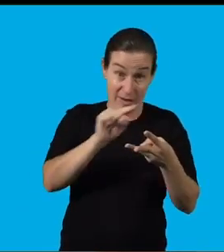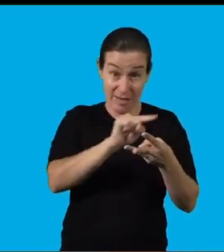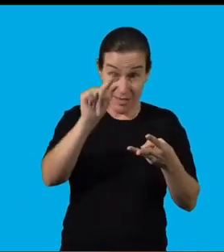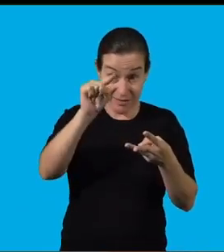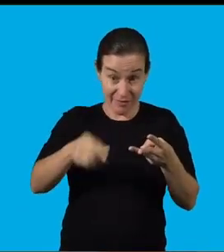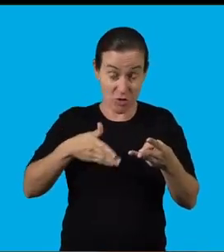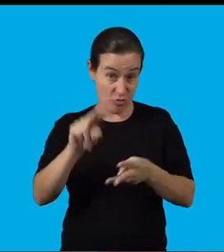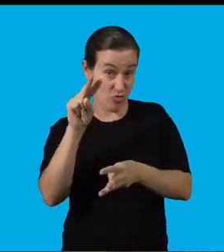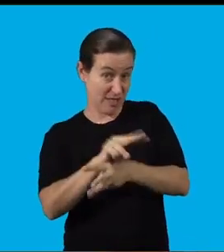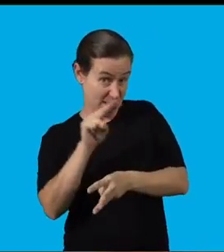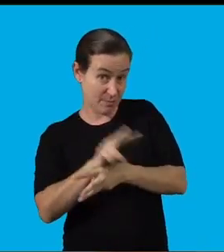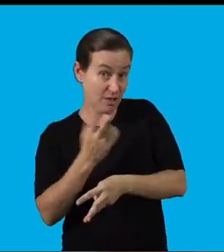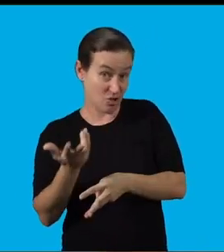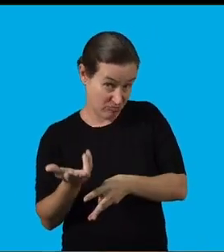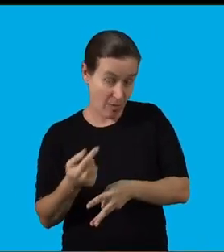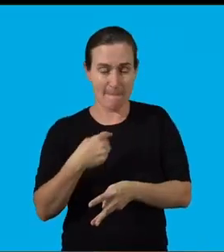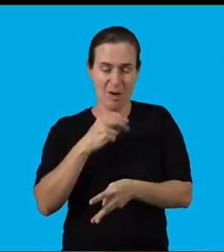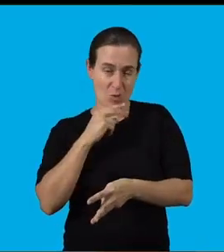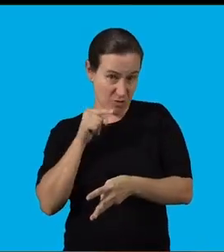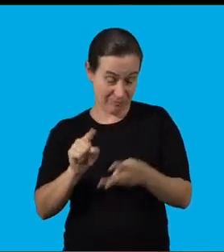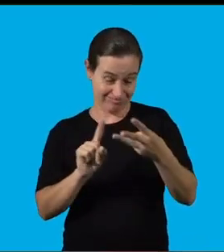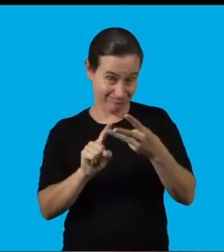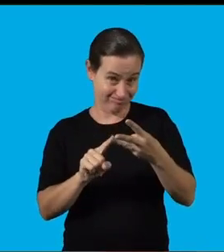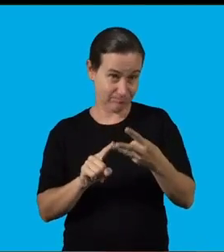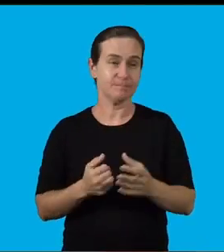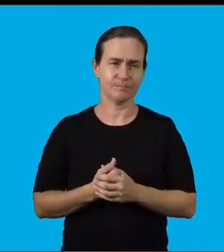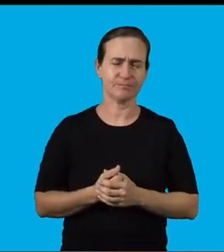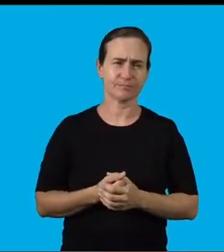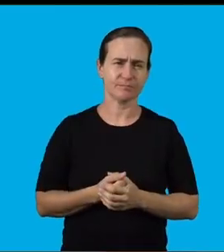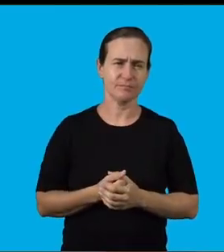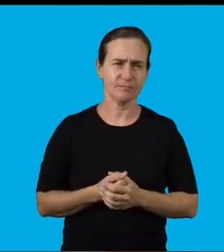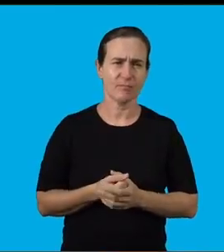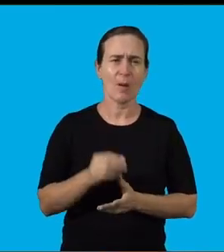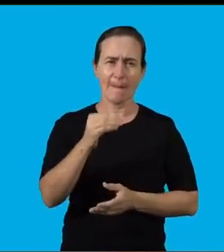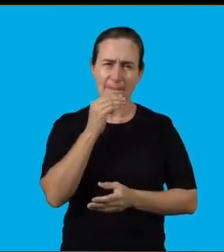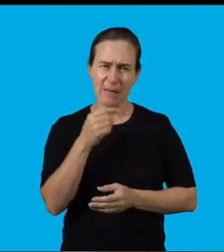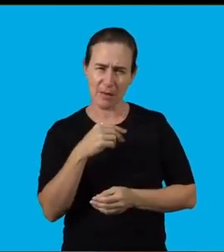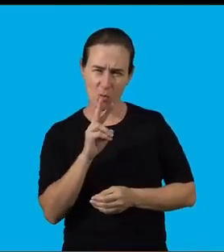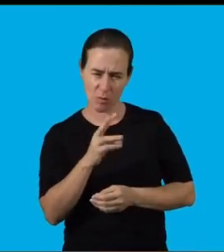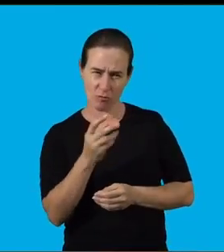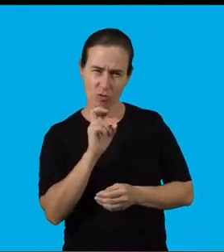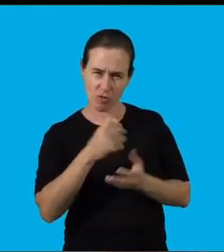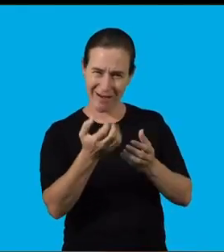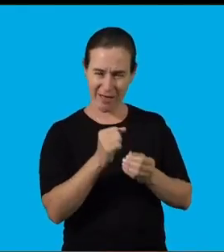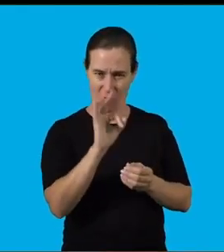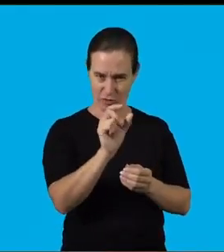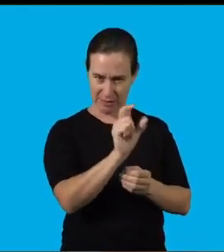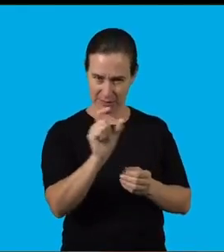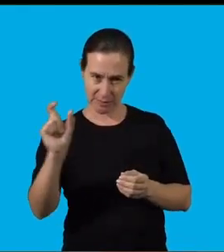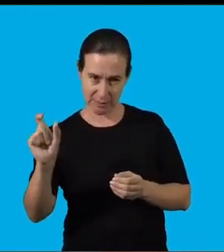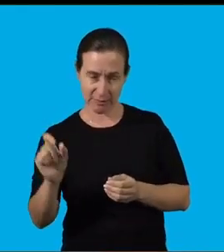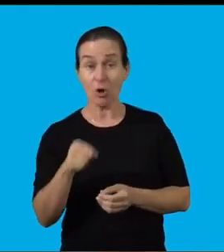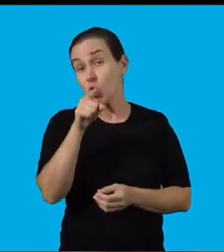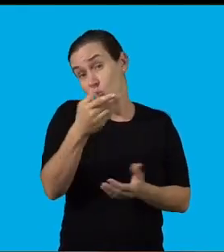you now. All right, so we've got our expression f of x. We need to factorize that and get our trinomial. You